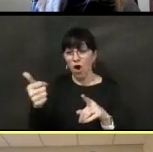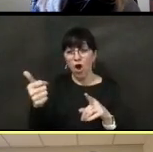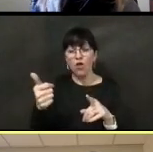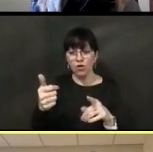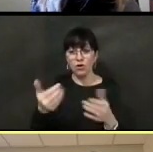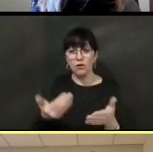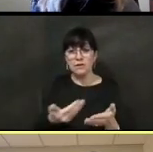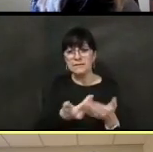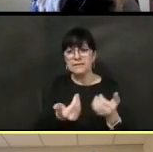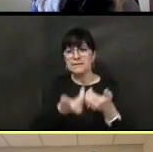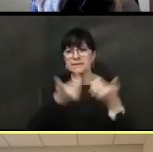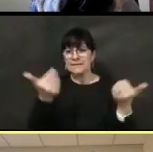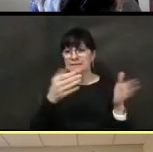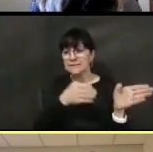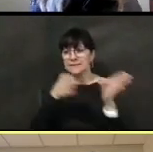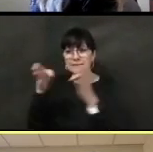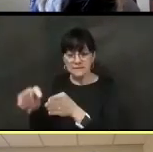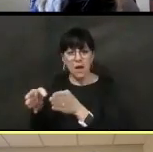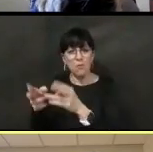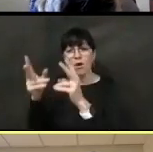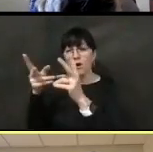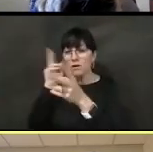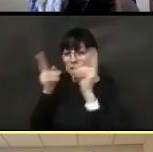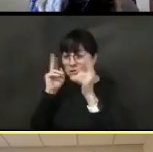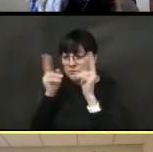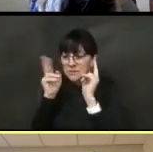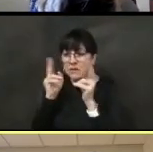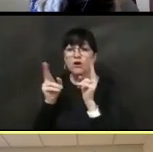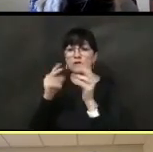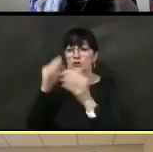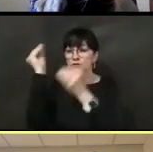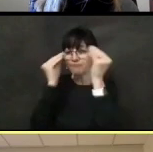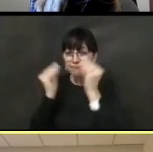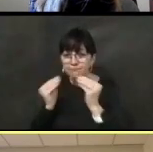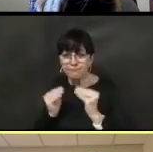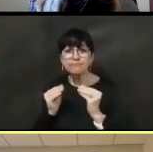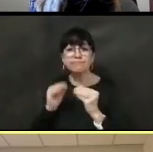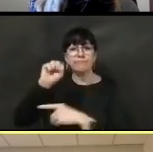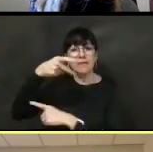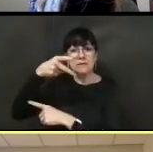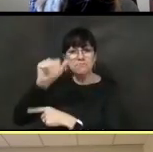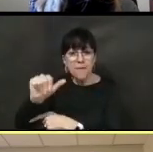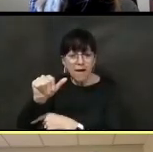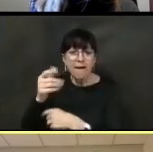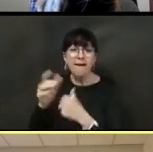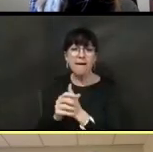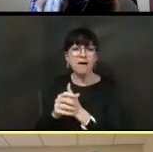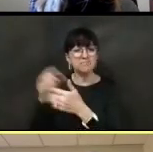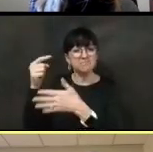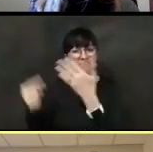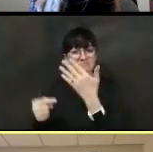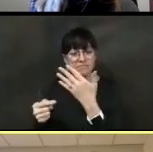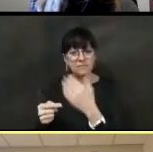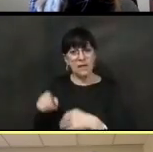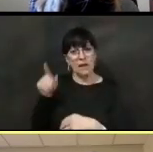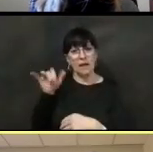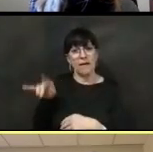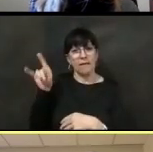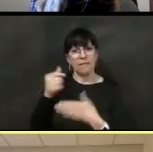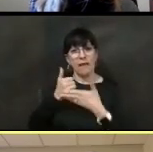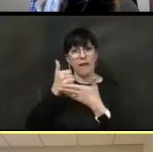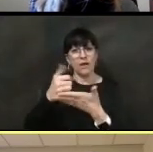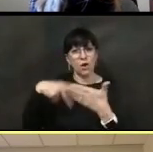field and related services like that. And the way that the program works is it provides $10,000 loans